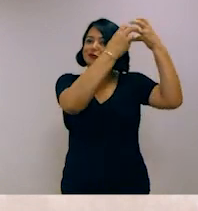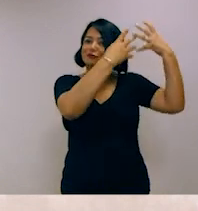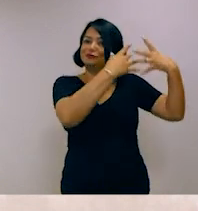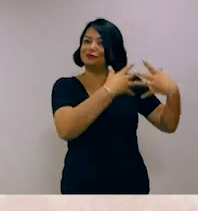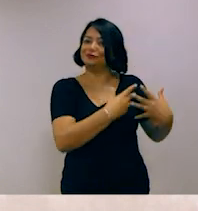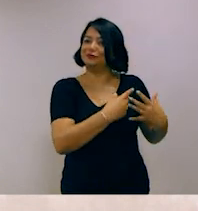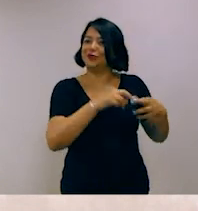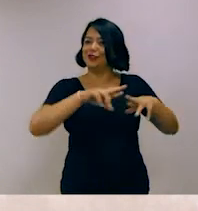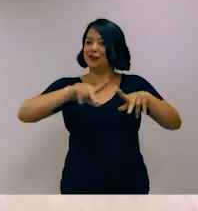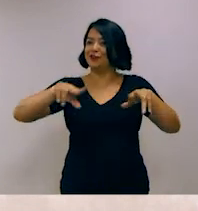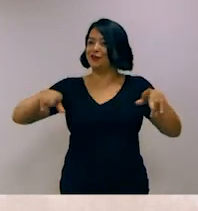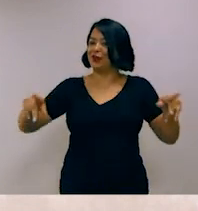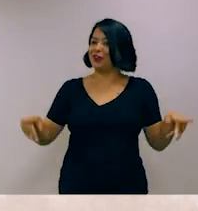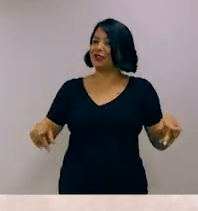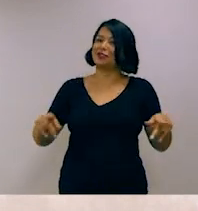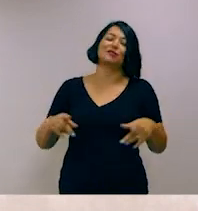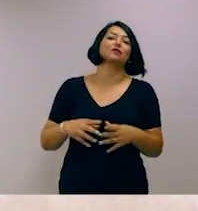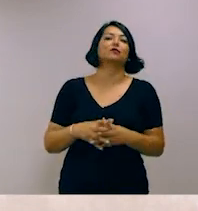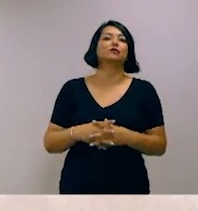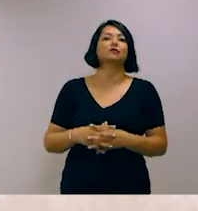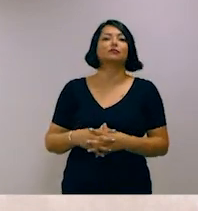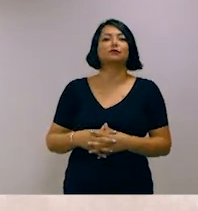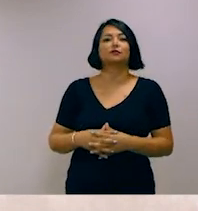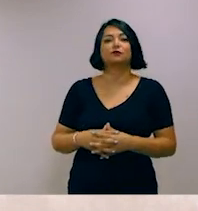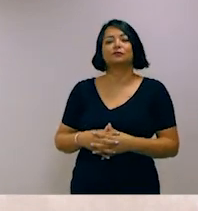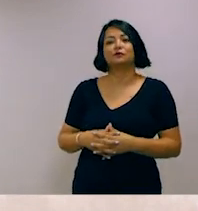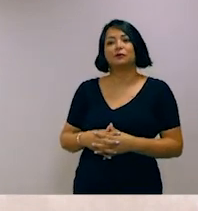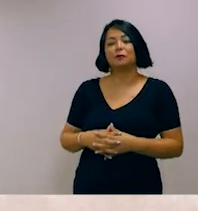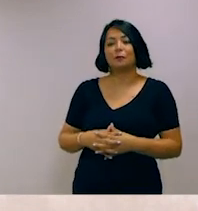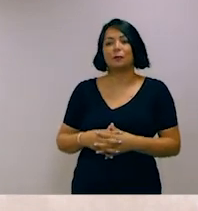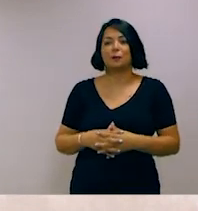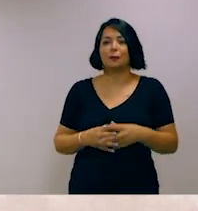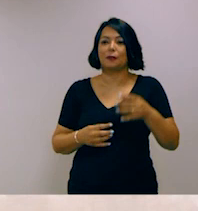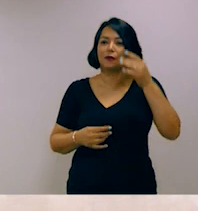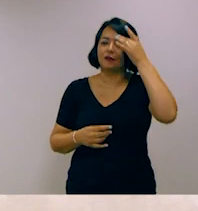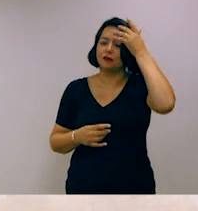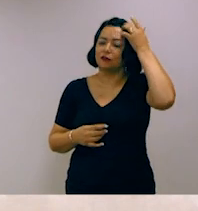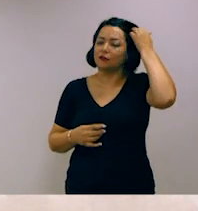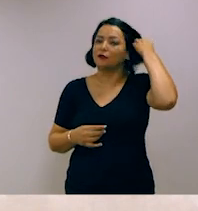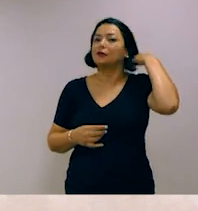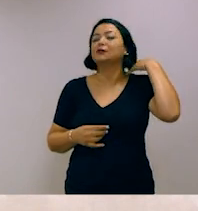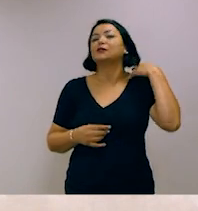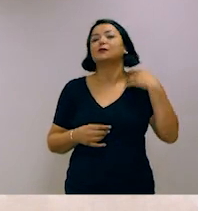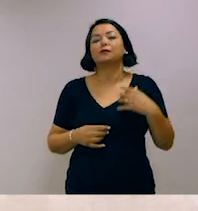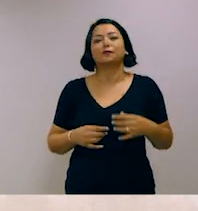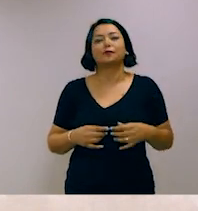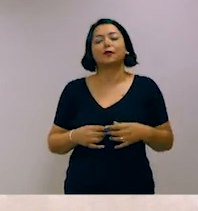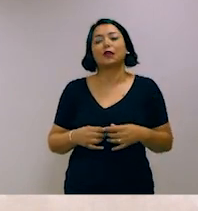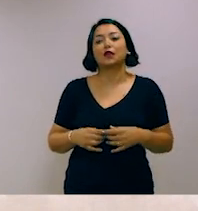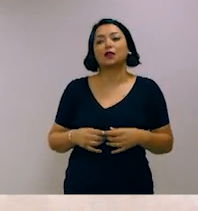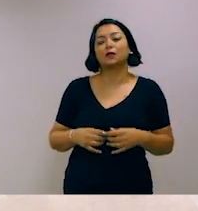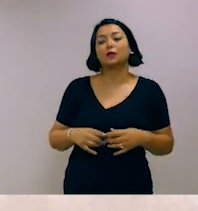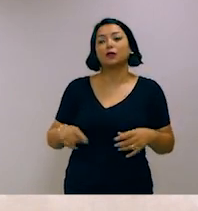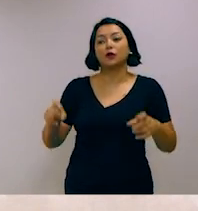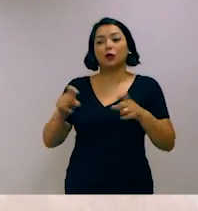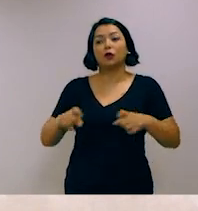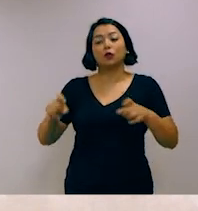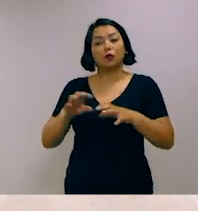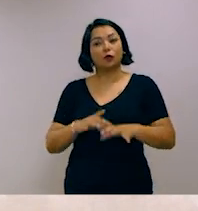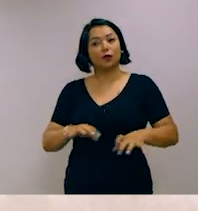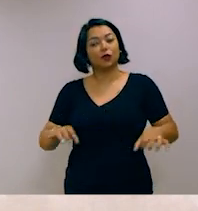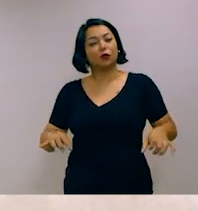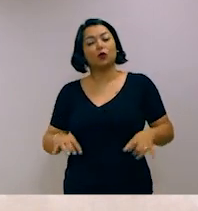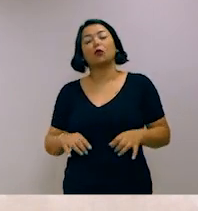peanut, 300 grams, peeled peanut. We know that some of them are really the same